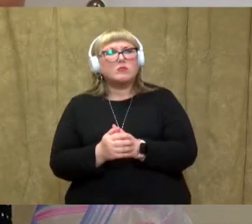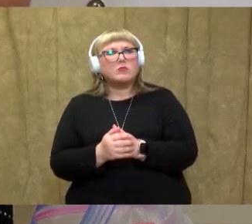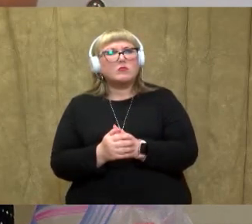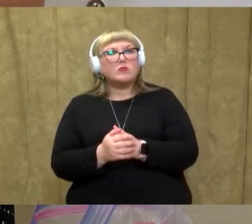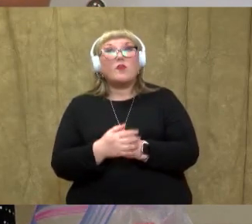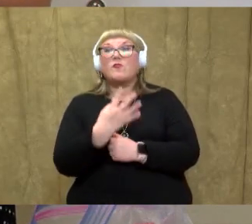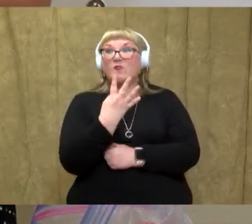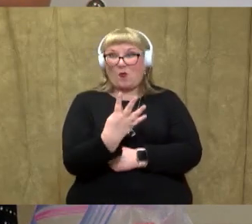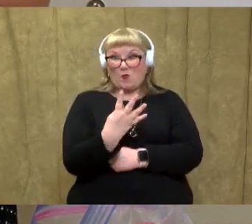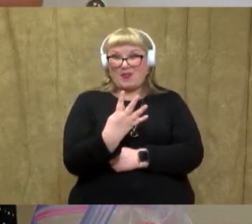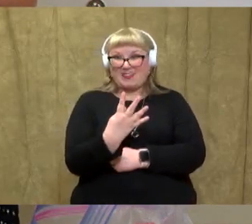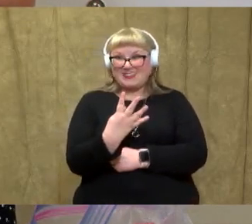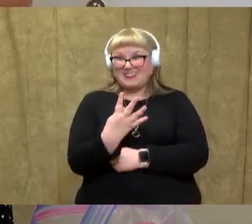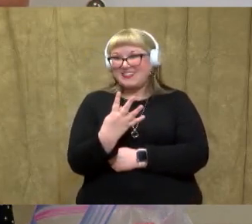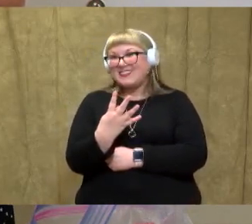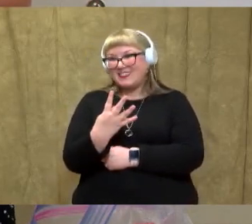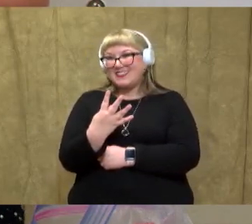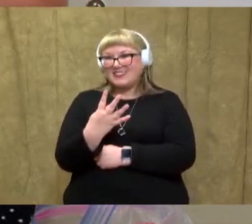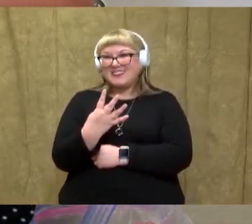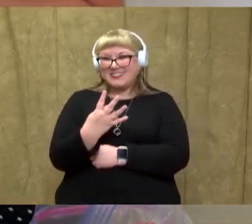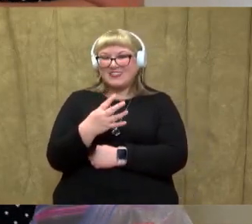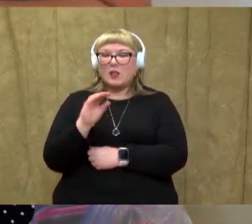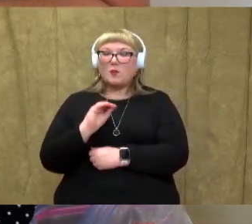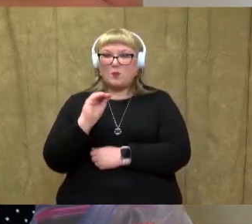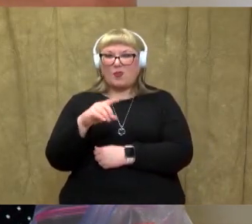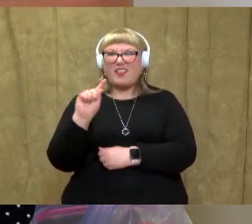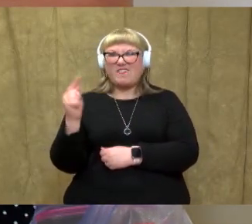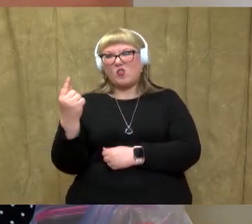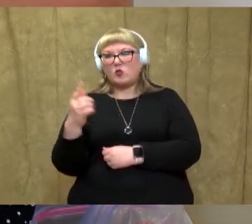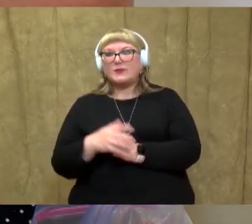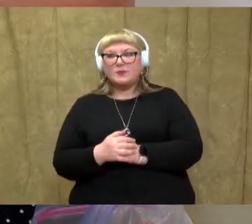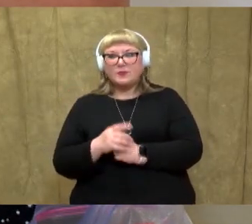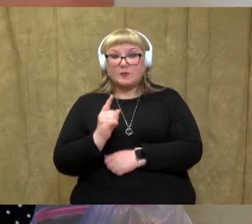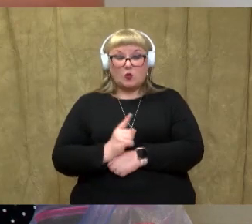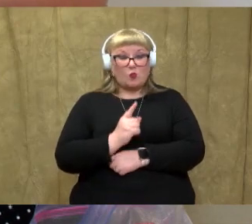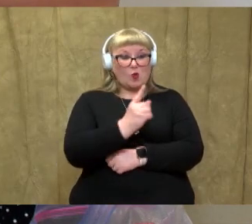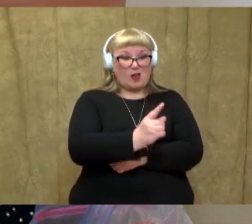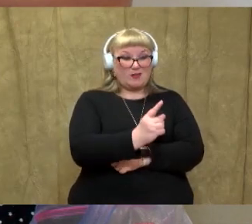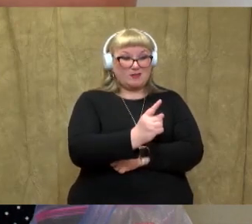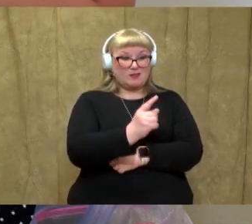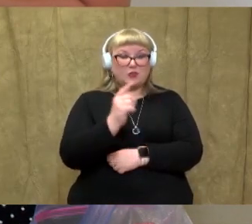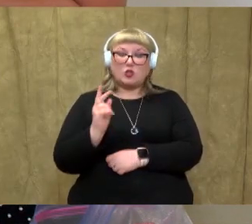We are going to put 4 green dots. Let's put those. 1,